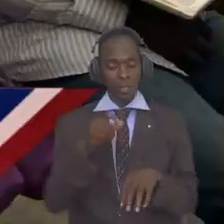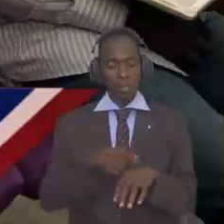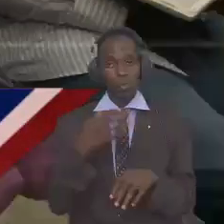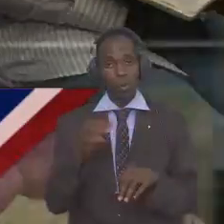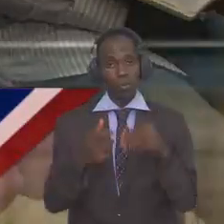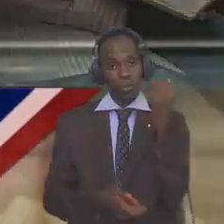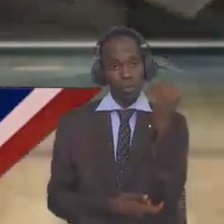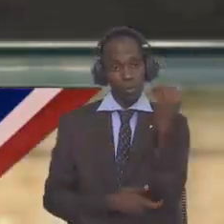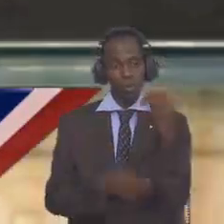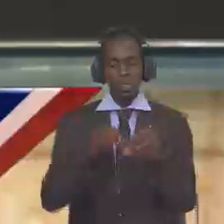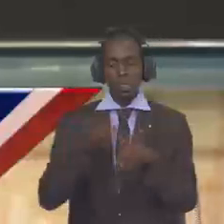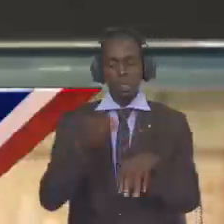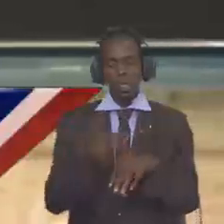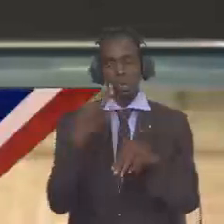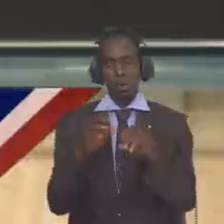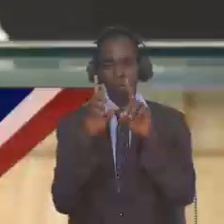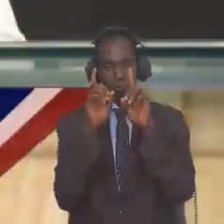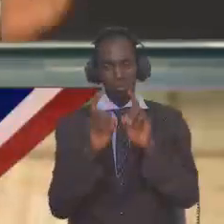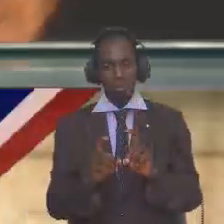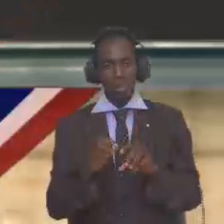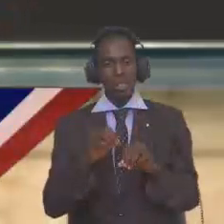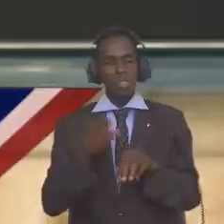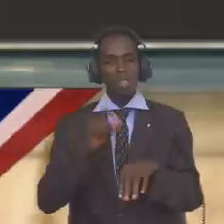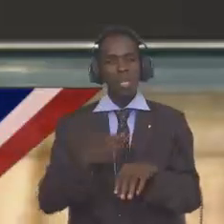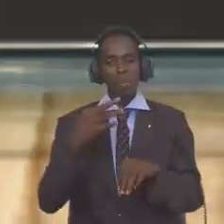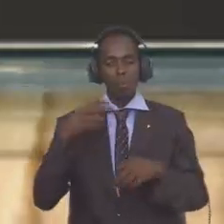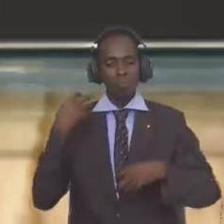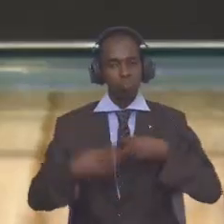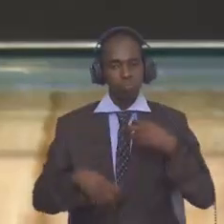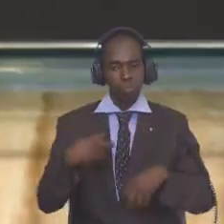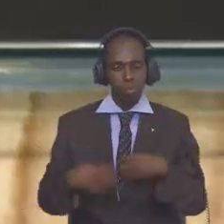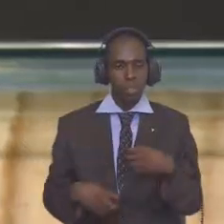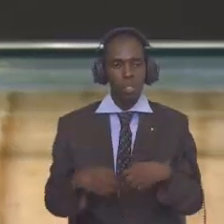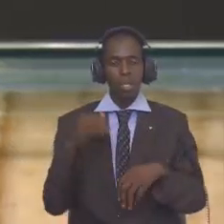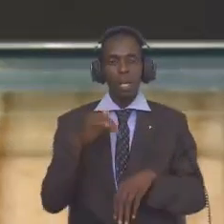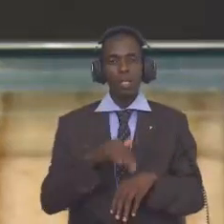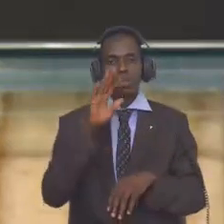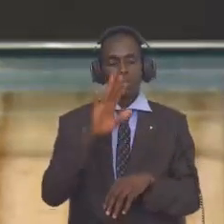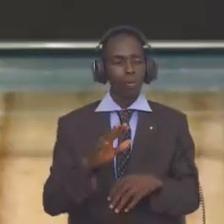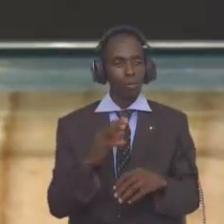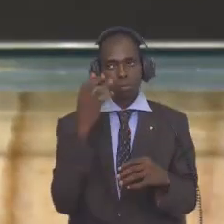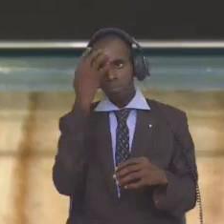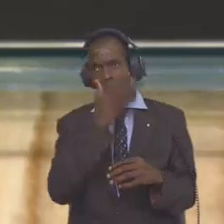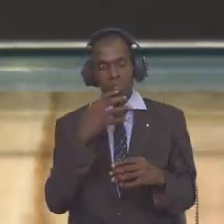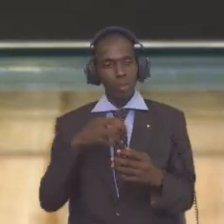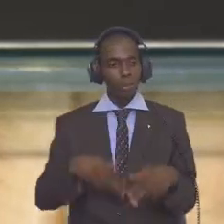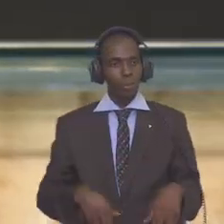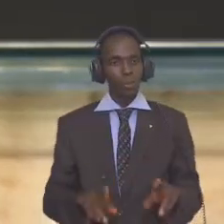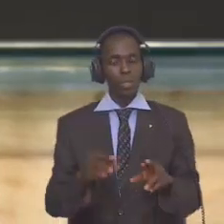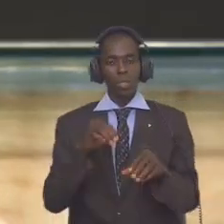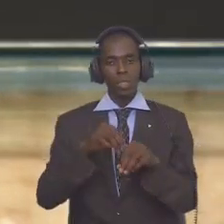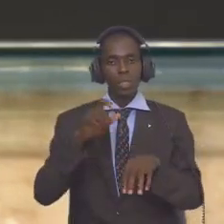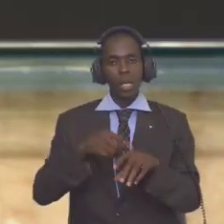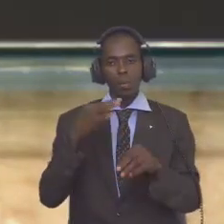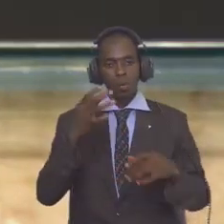temptation, in a time of trial, in a time of difficulty, at your crossroad, in the time of sickness,